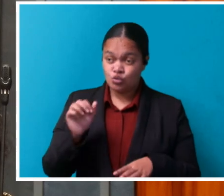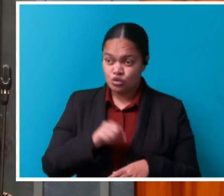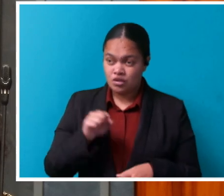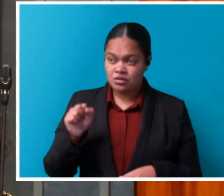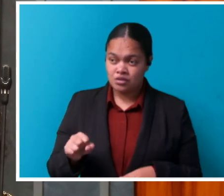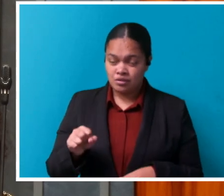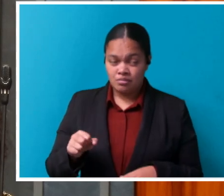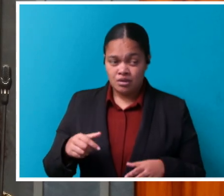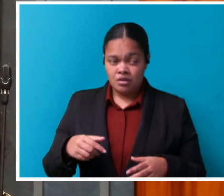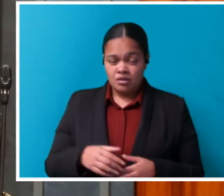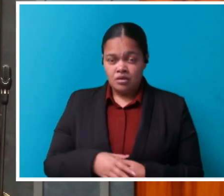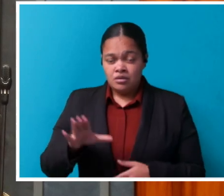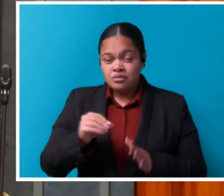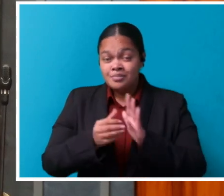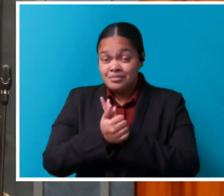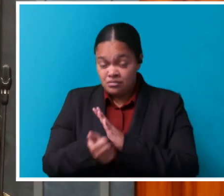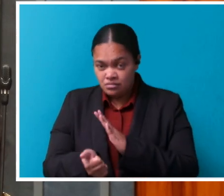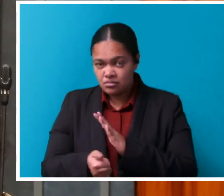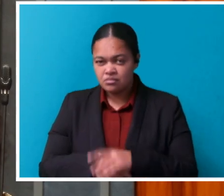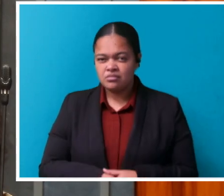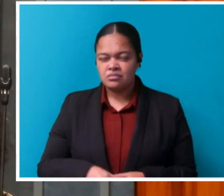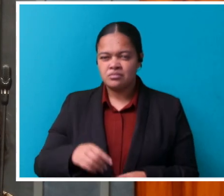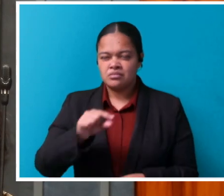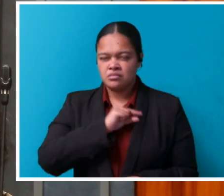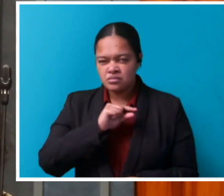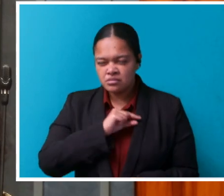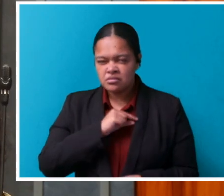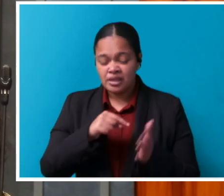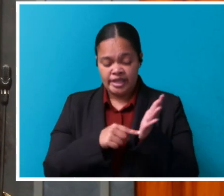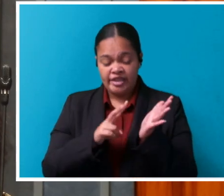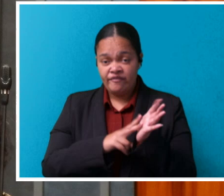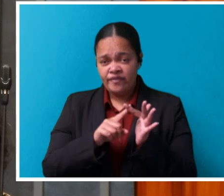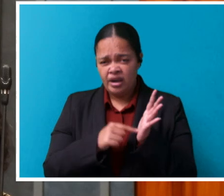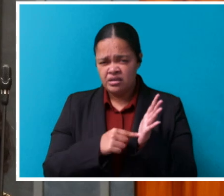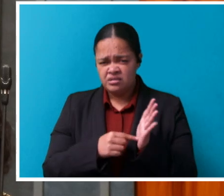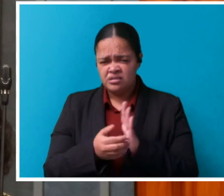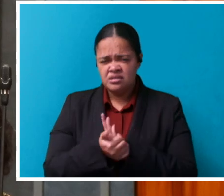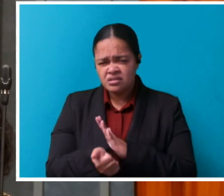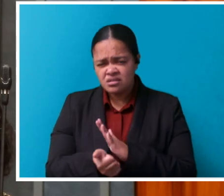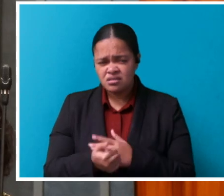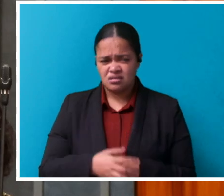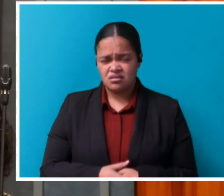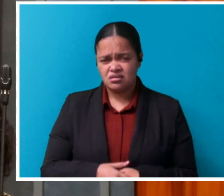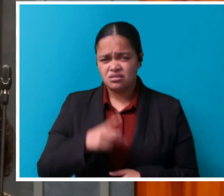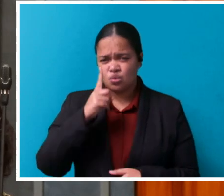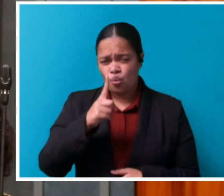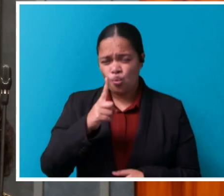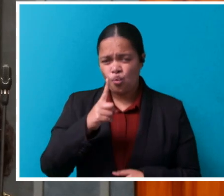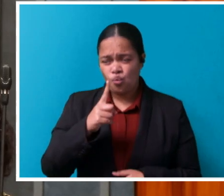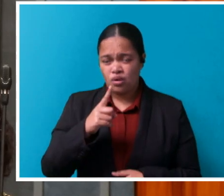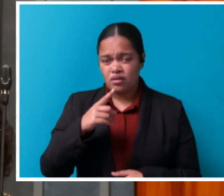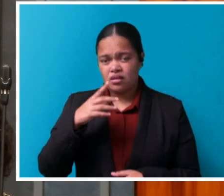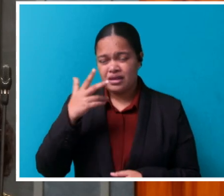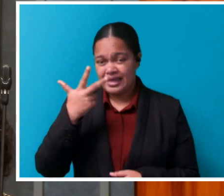the Skills Qualification TVET scheme, as 4,118